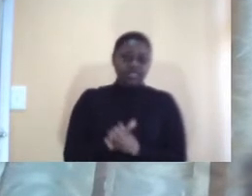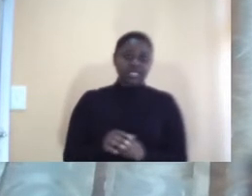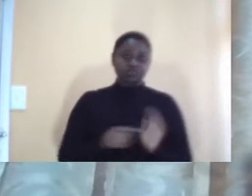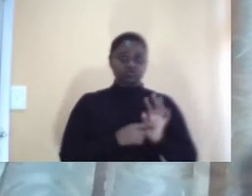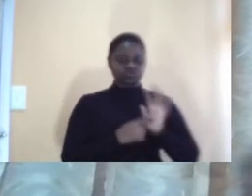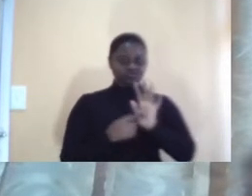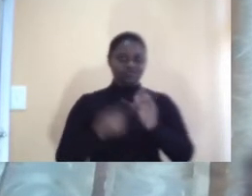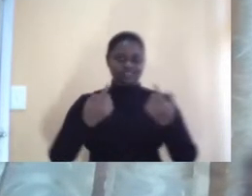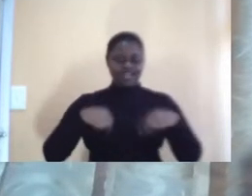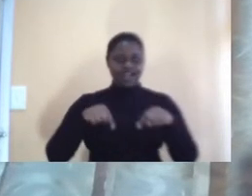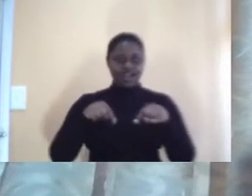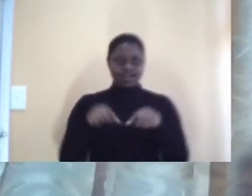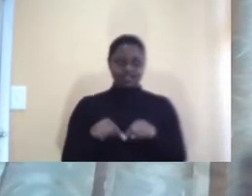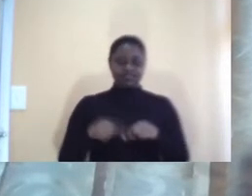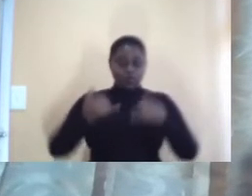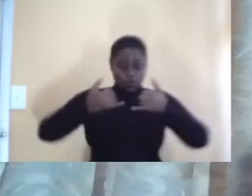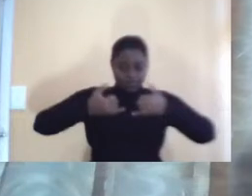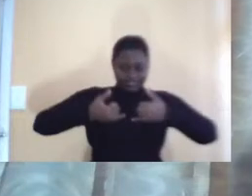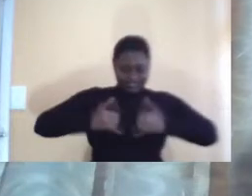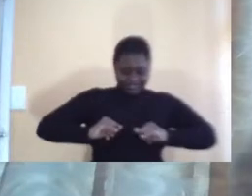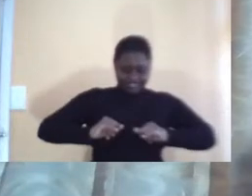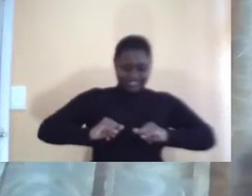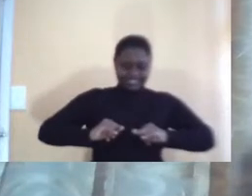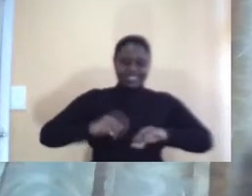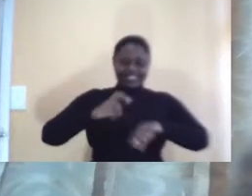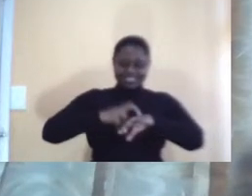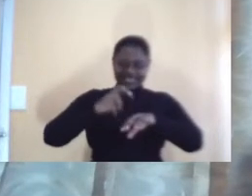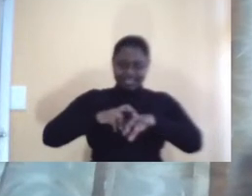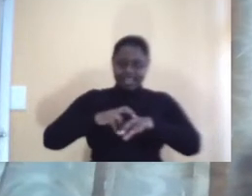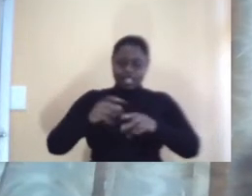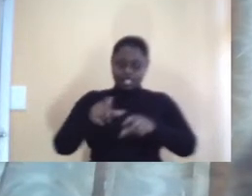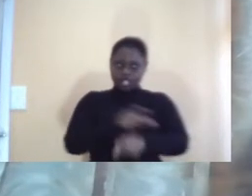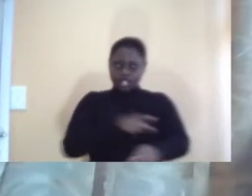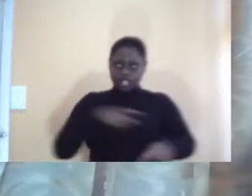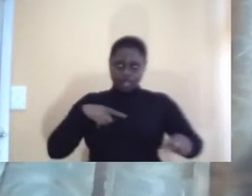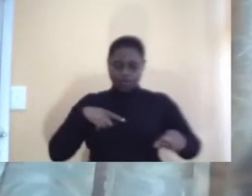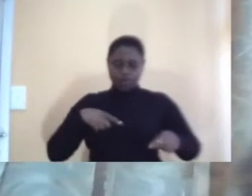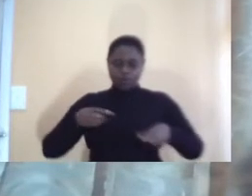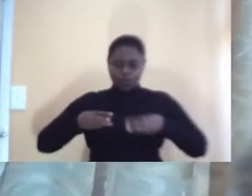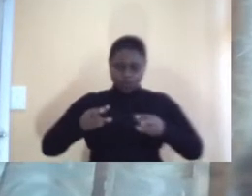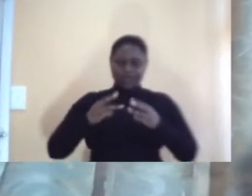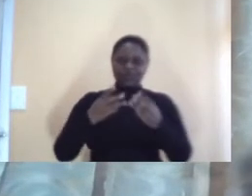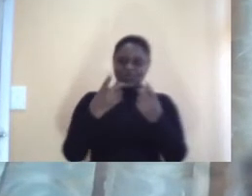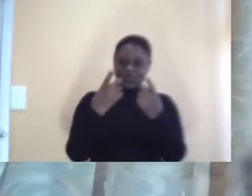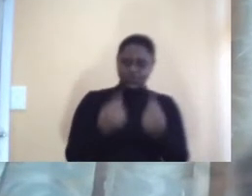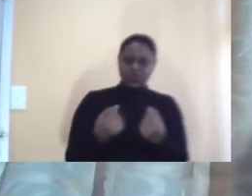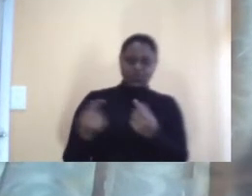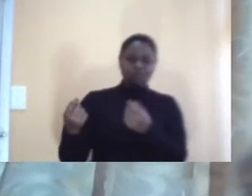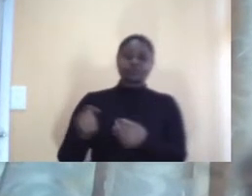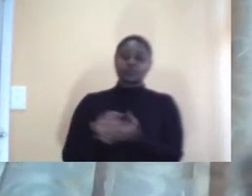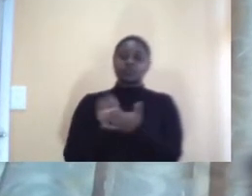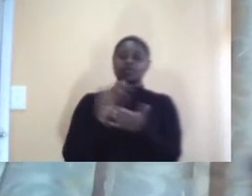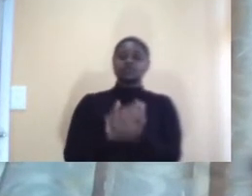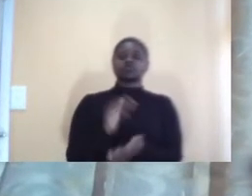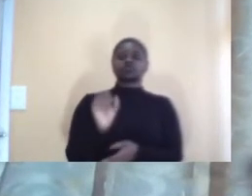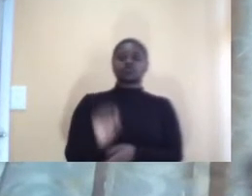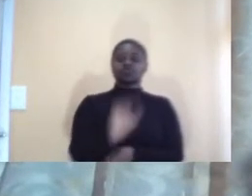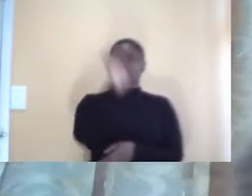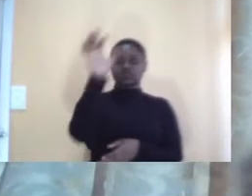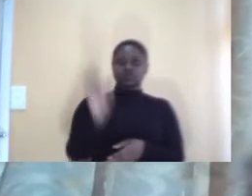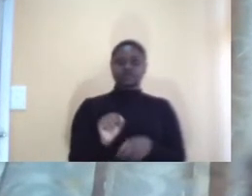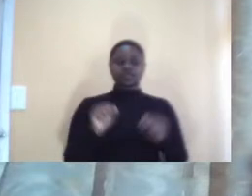that indeed we still have a long road to travel in order to ensure that all South Africans are